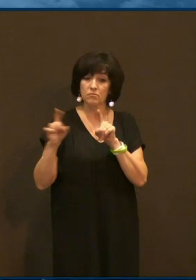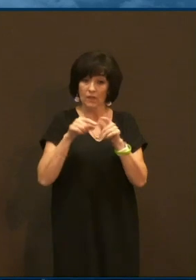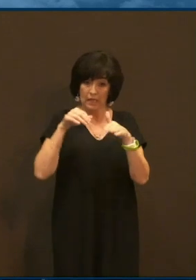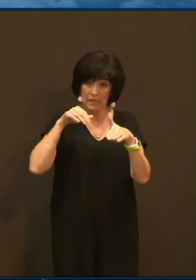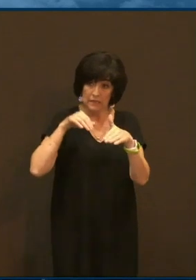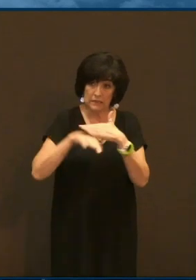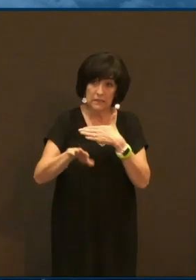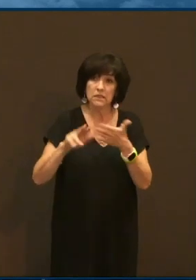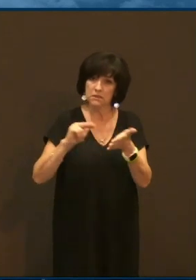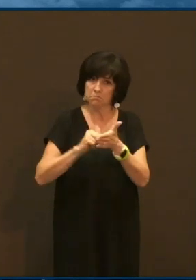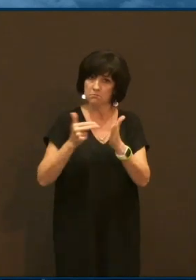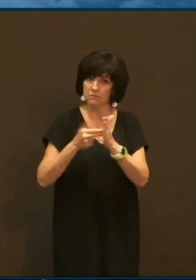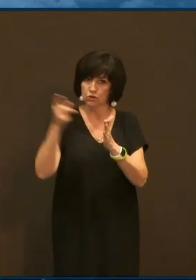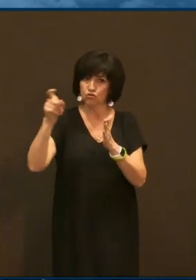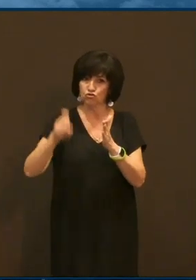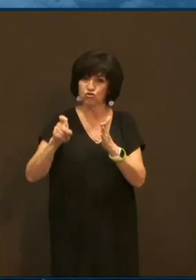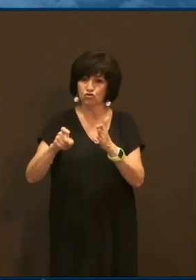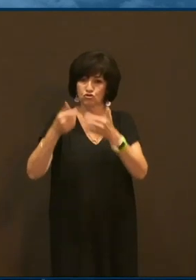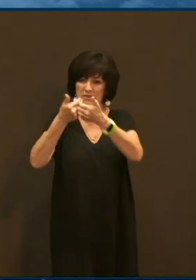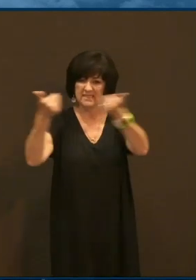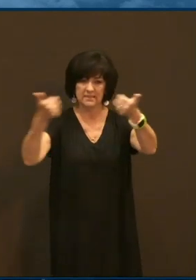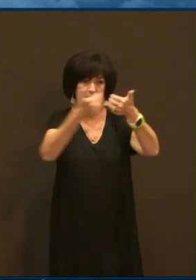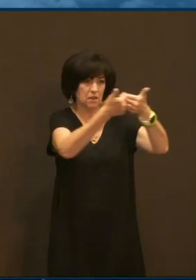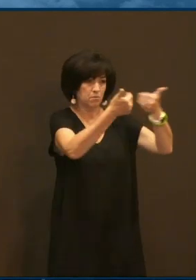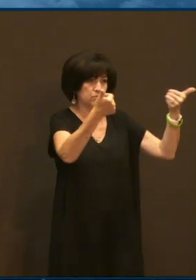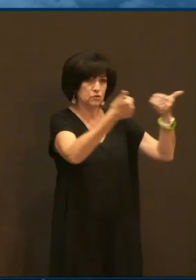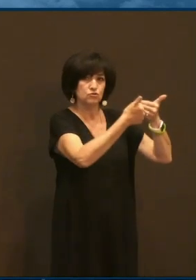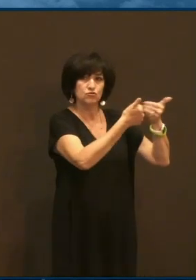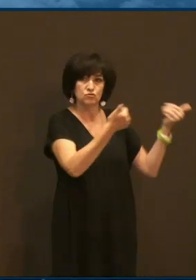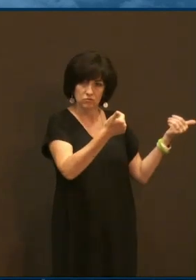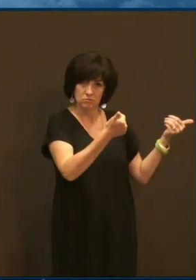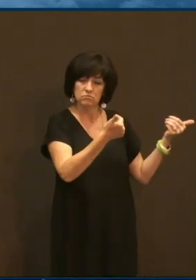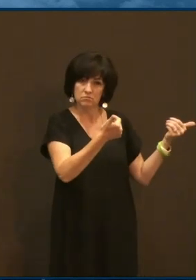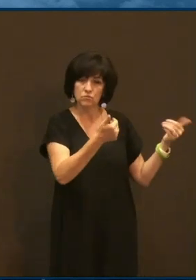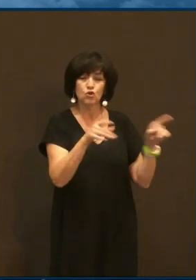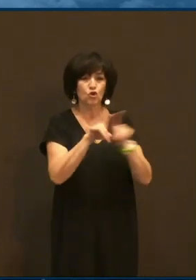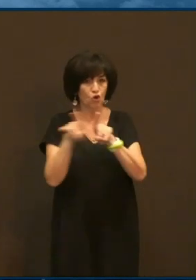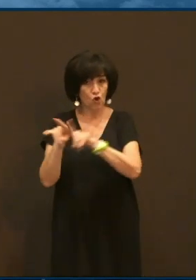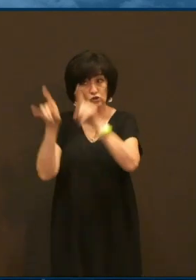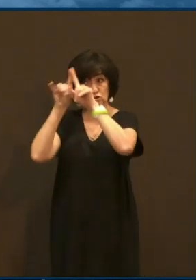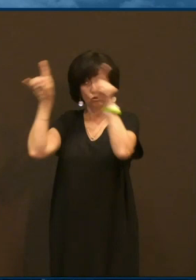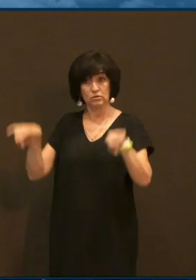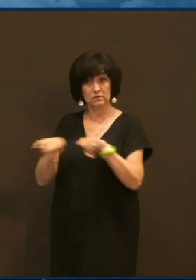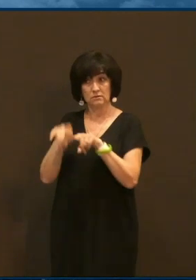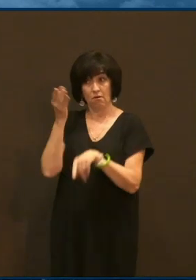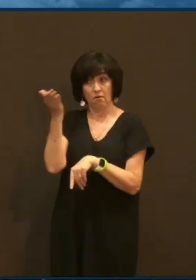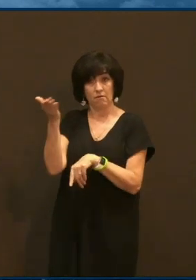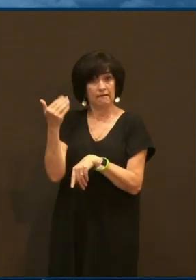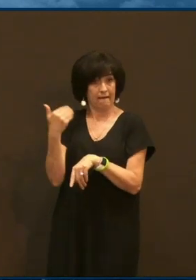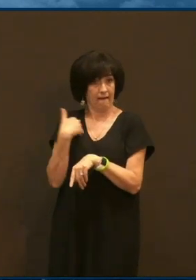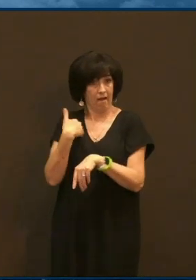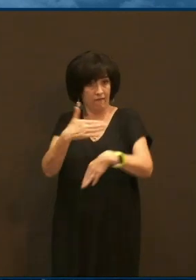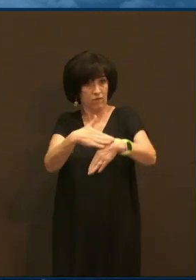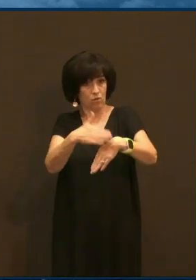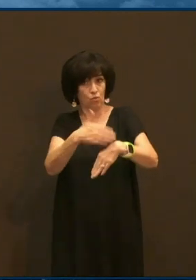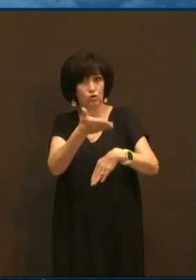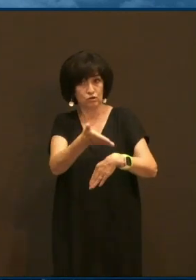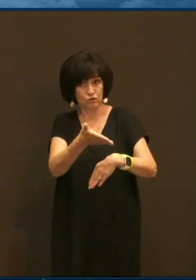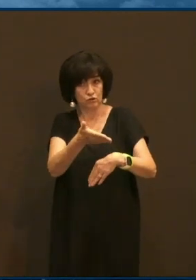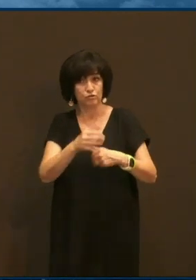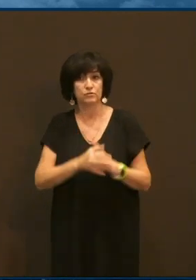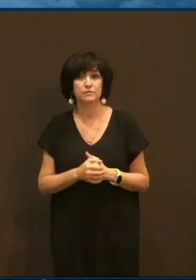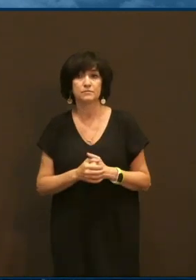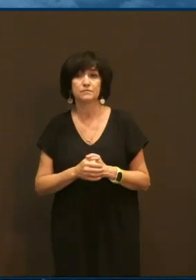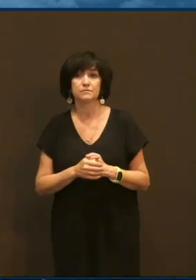guidance being enforced, which includes our visual cues for distancing in place? Is line management